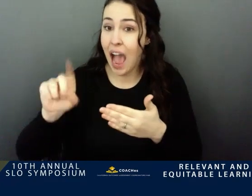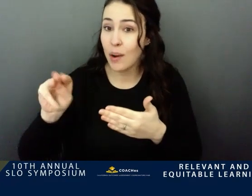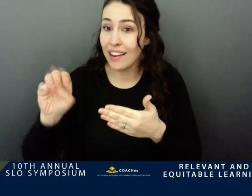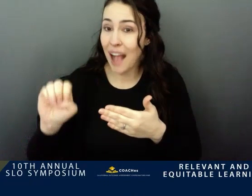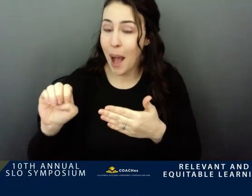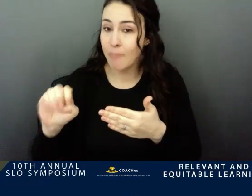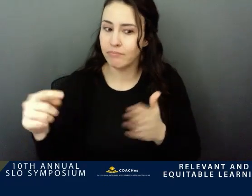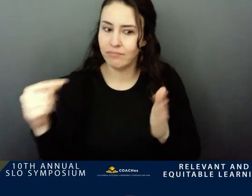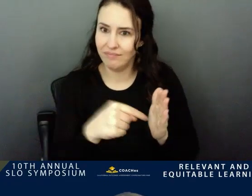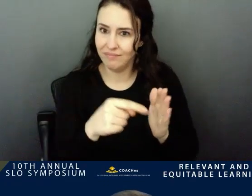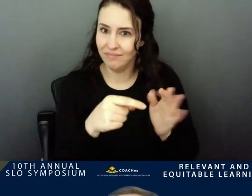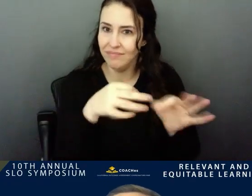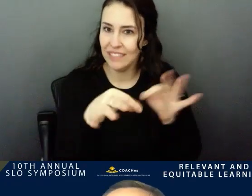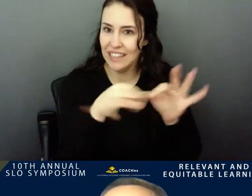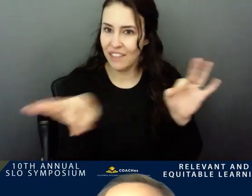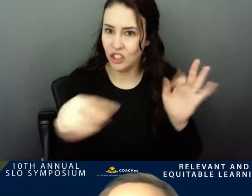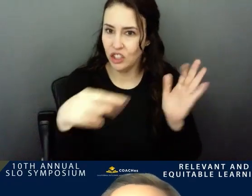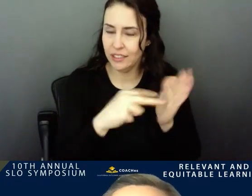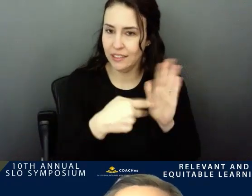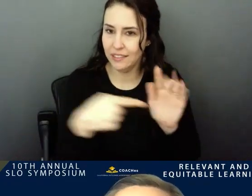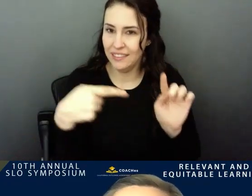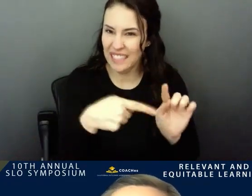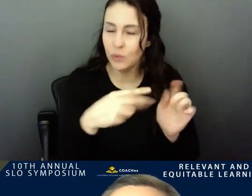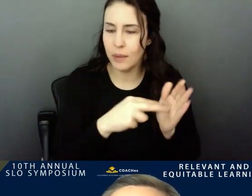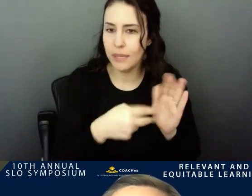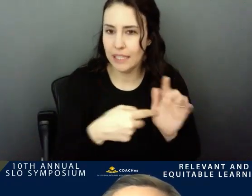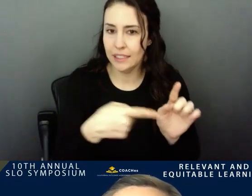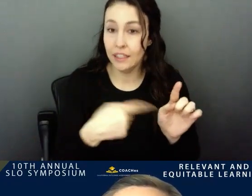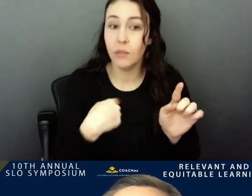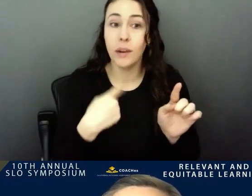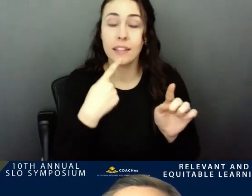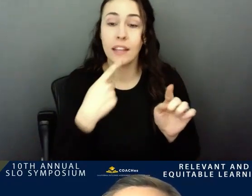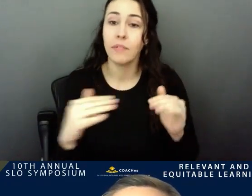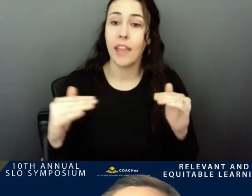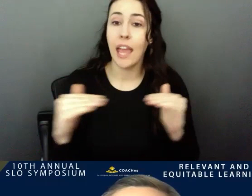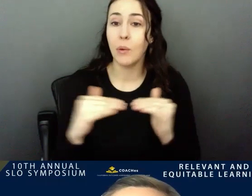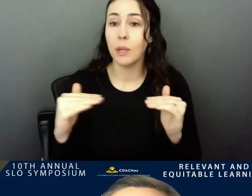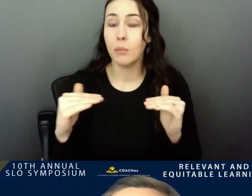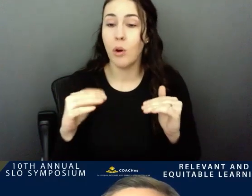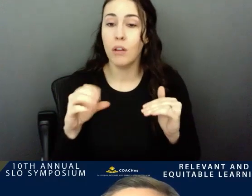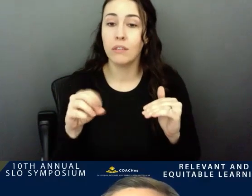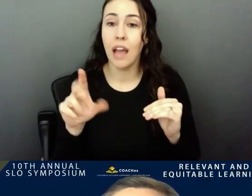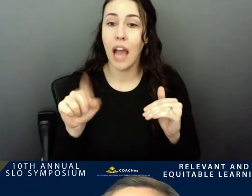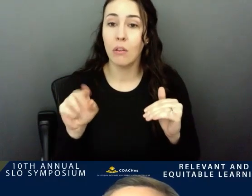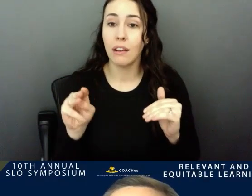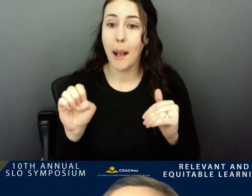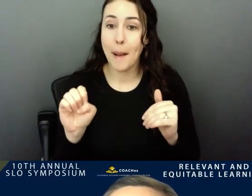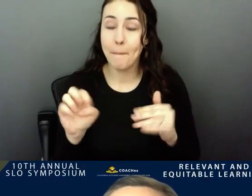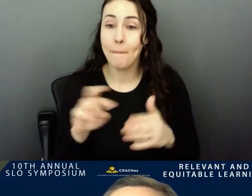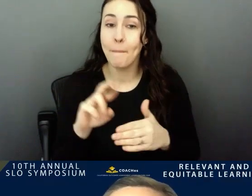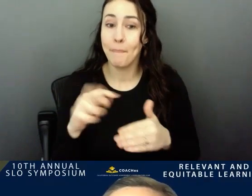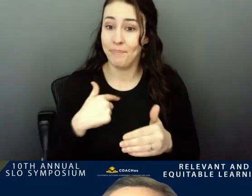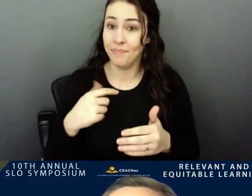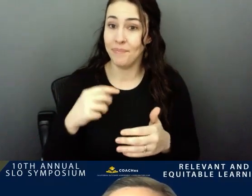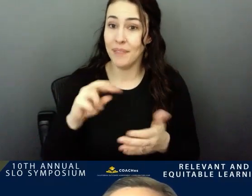know, and that it's when we say outcomes, when I just say equitable outcomes, I'm not necessarily talking about learning outcomes